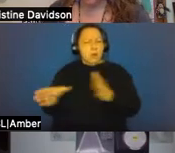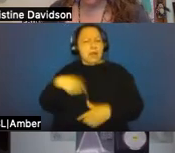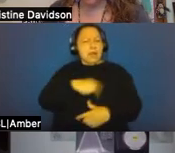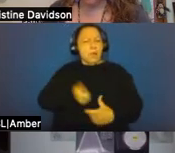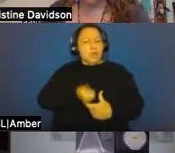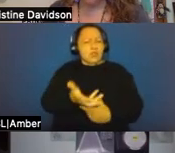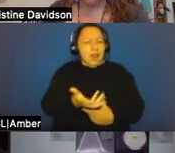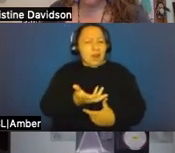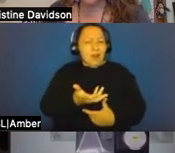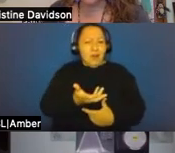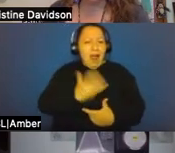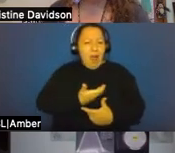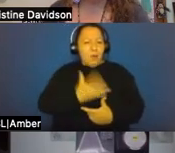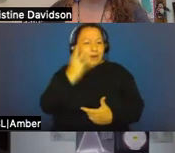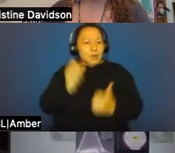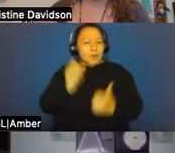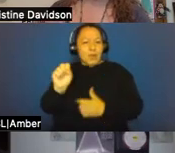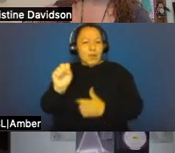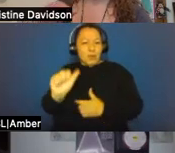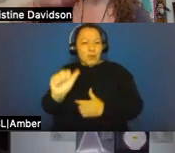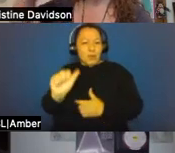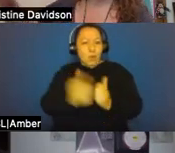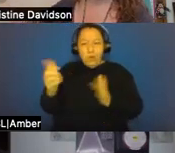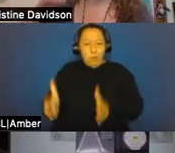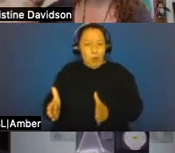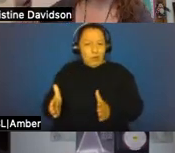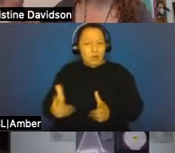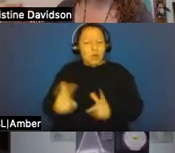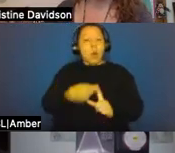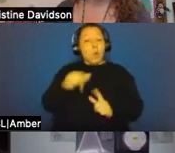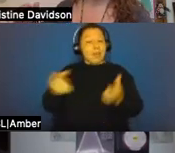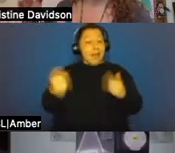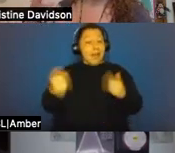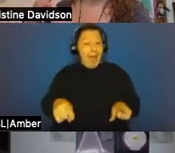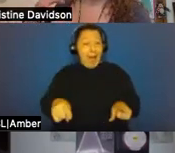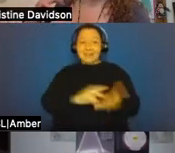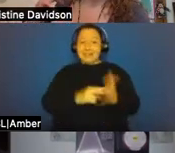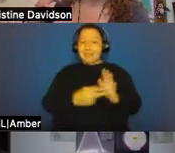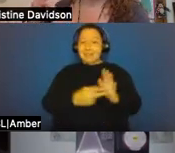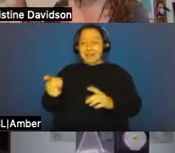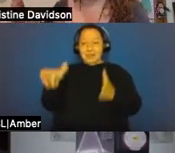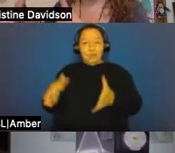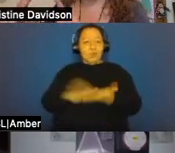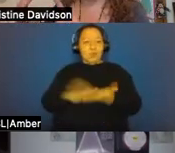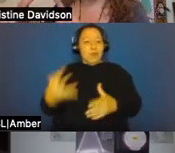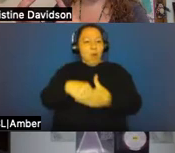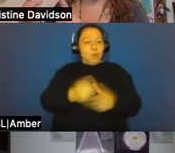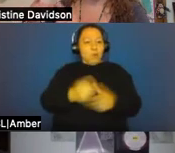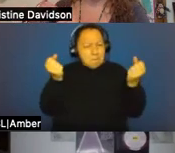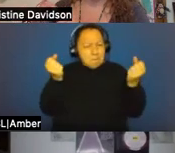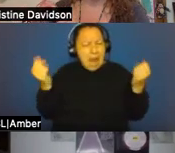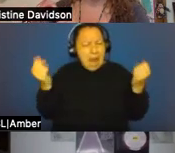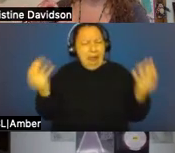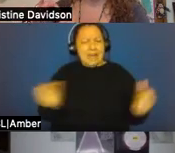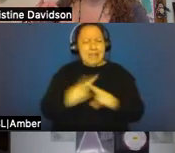so once they do, they're going to be entering into a whole bunch of systems. Police,